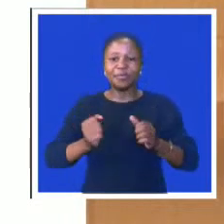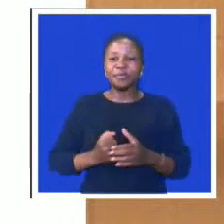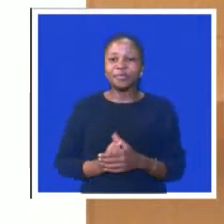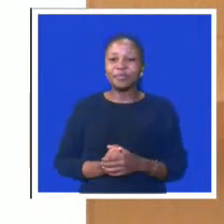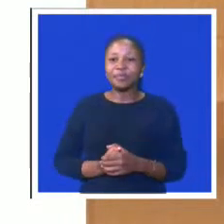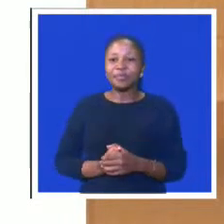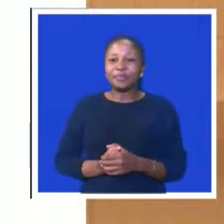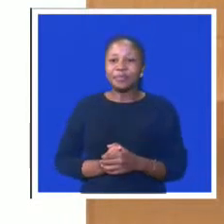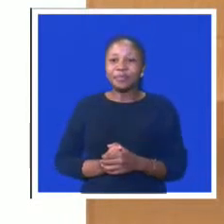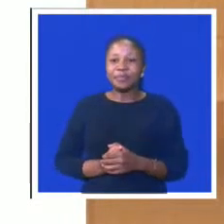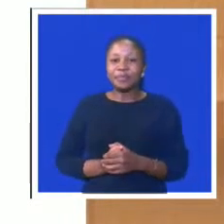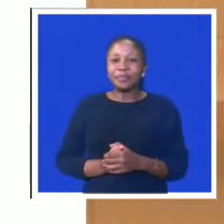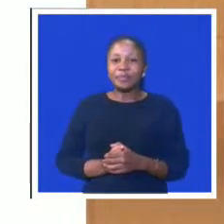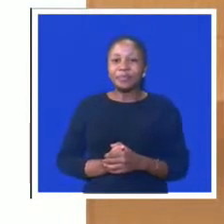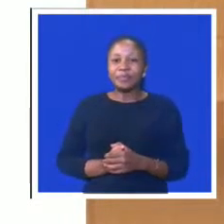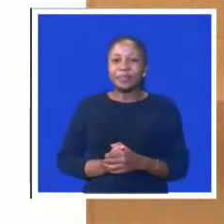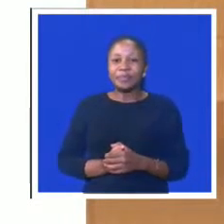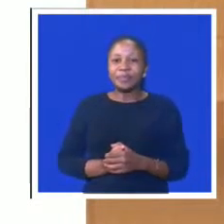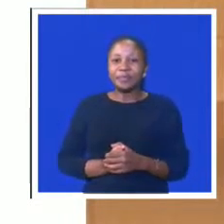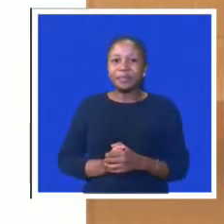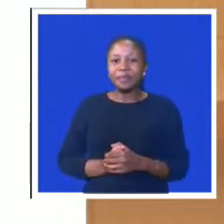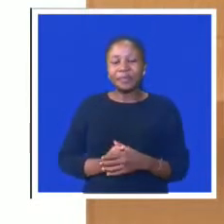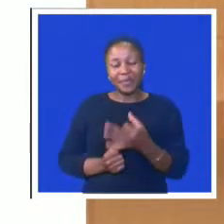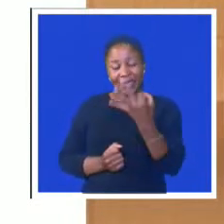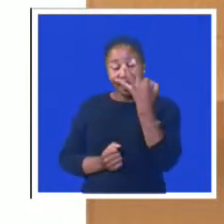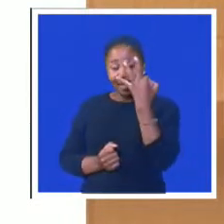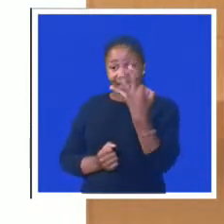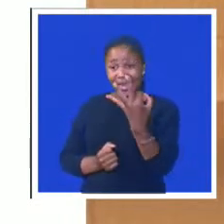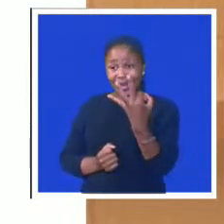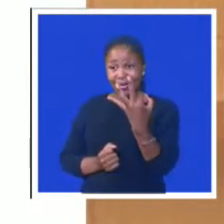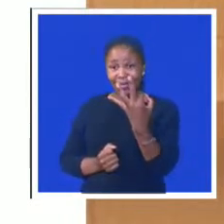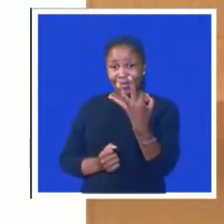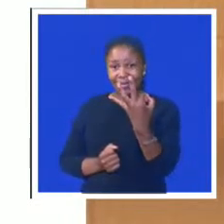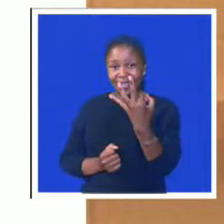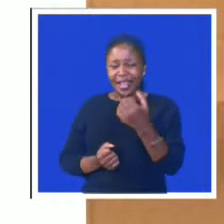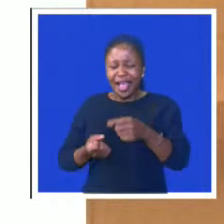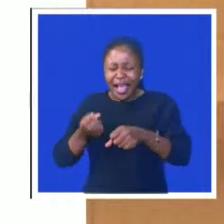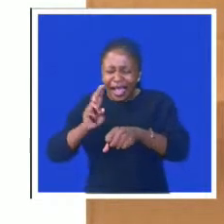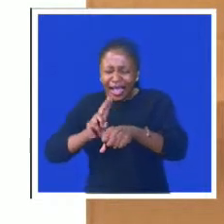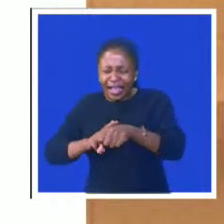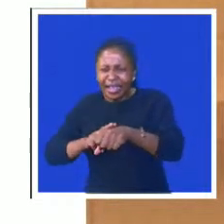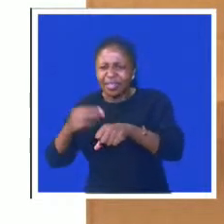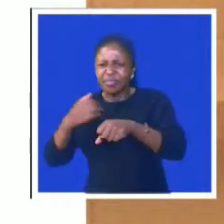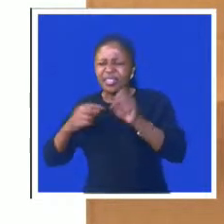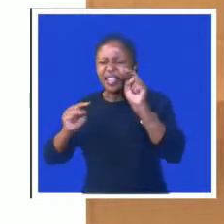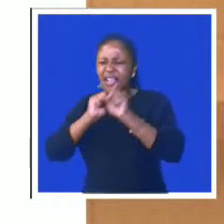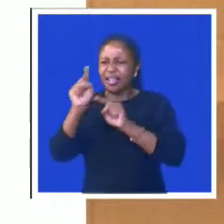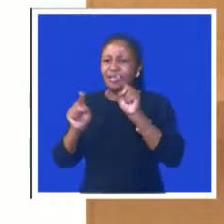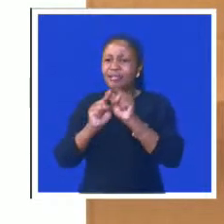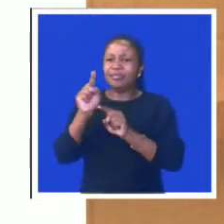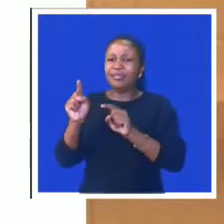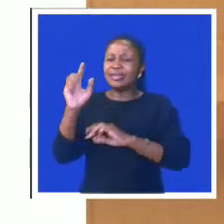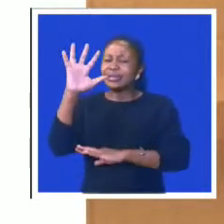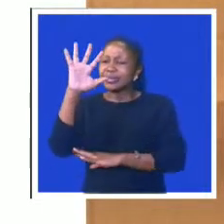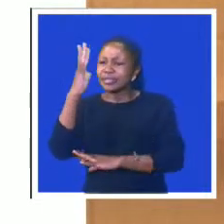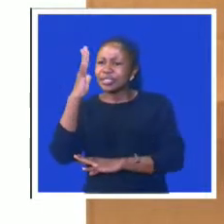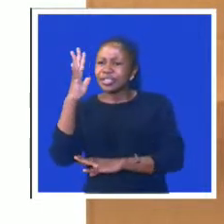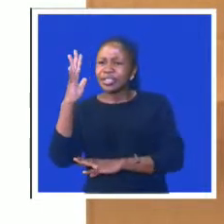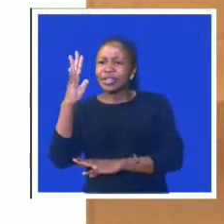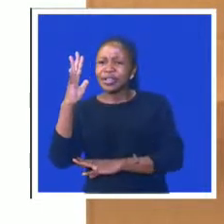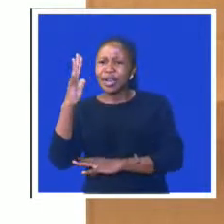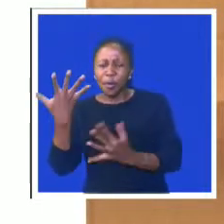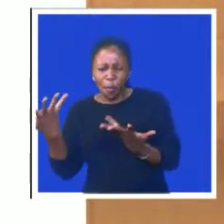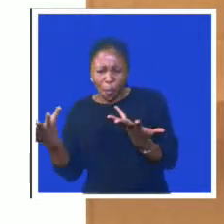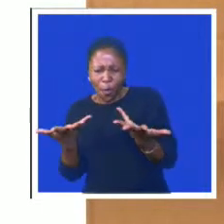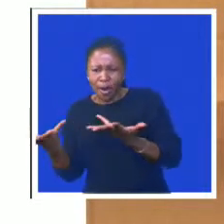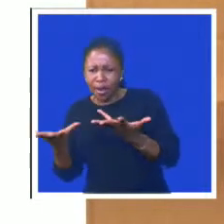question number 3, I may ask again and say, where is the tree? The tree is next